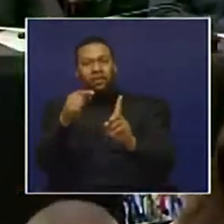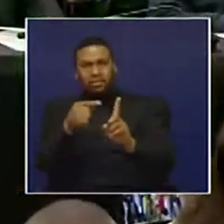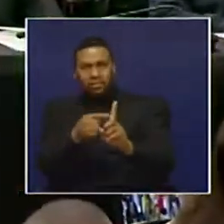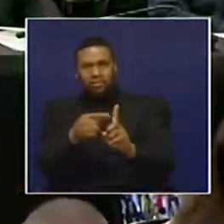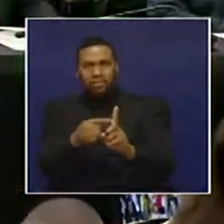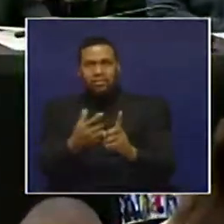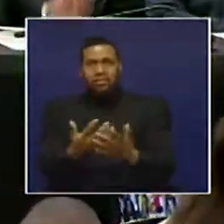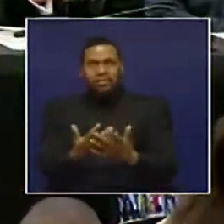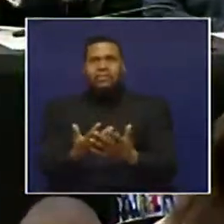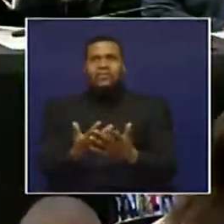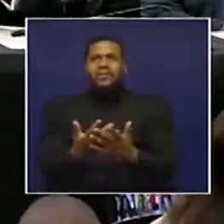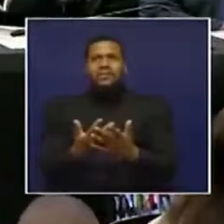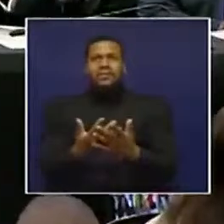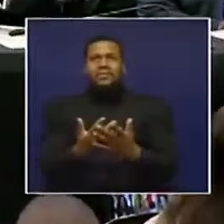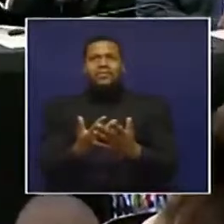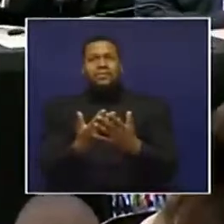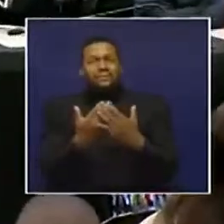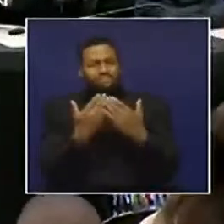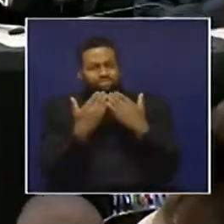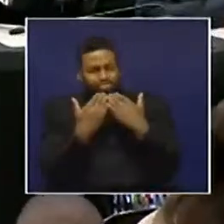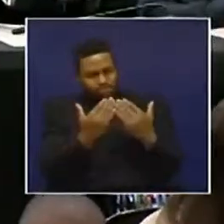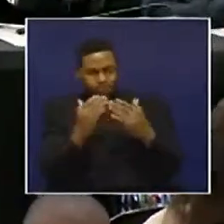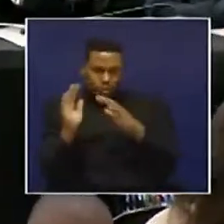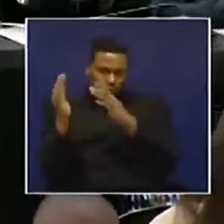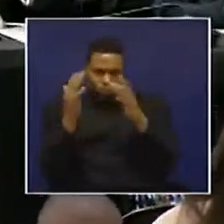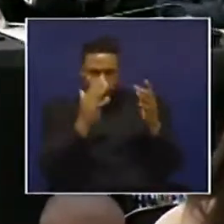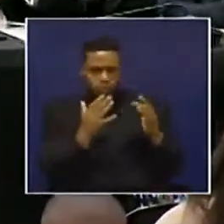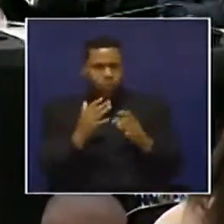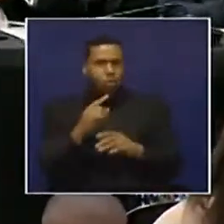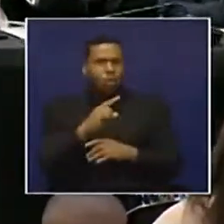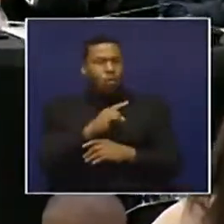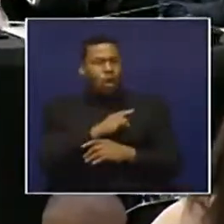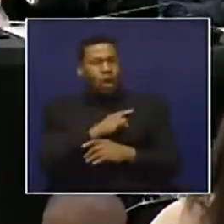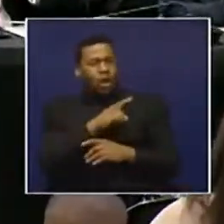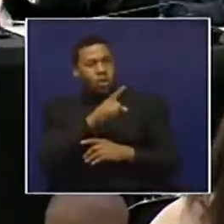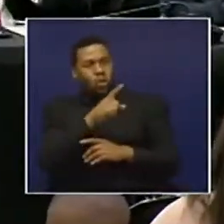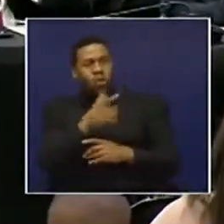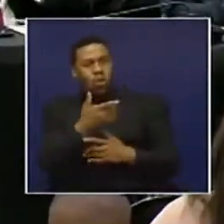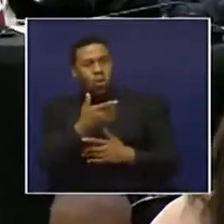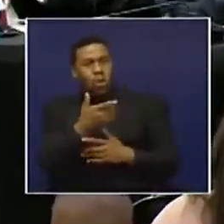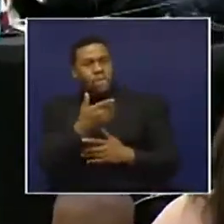in order to have a better appreciation